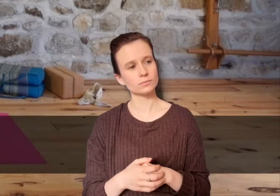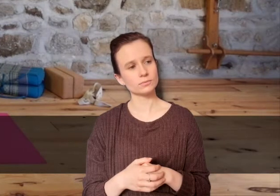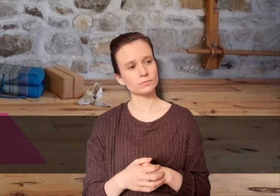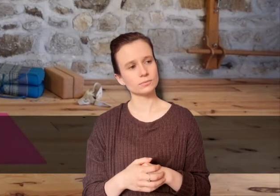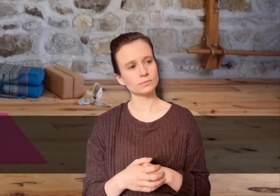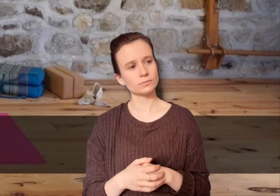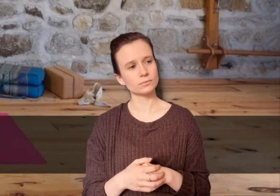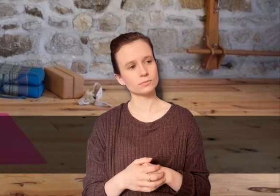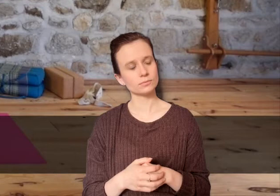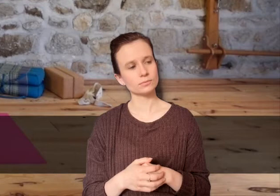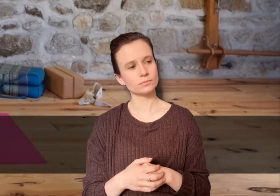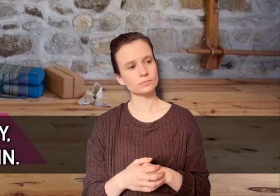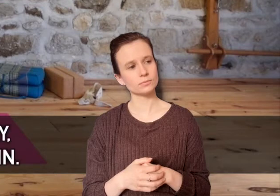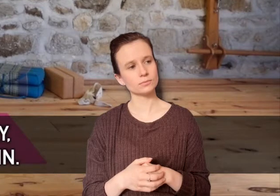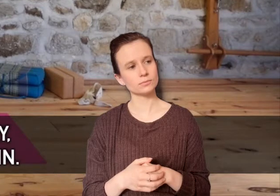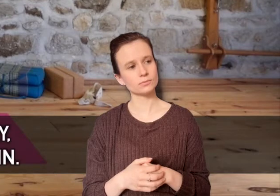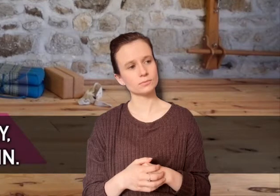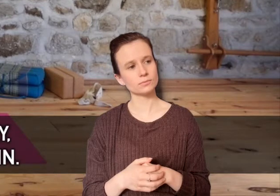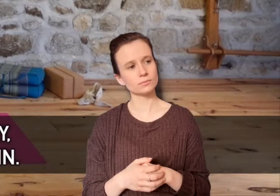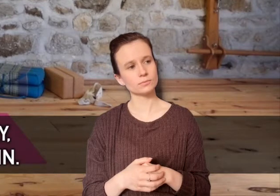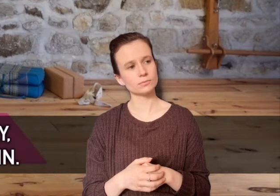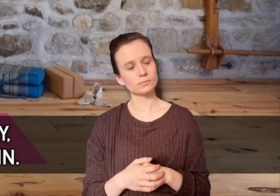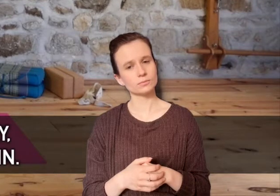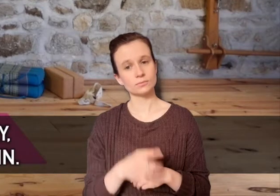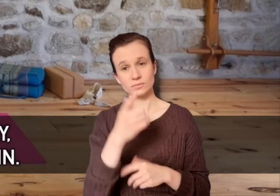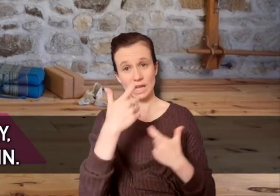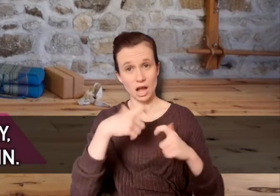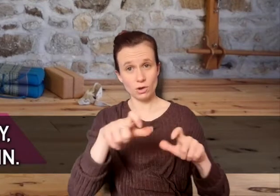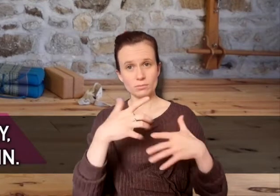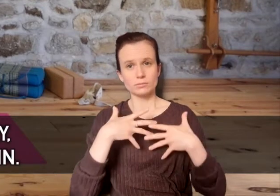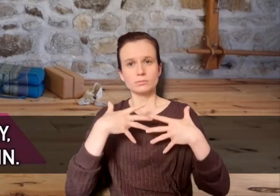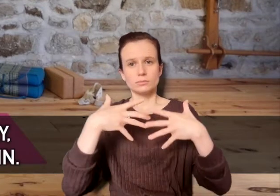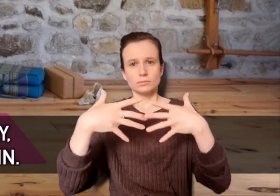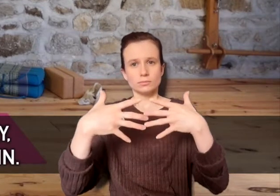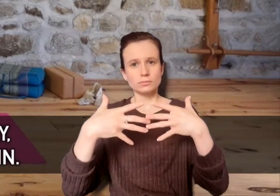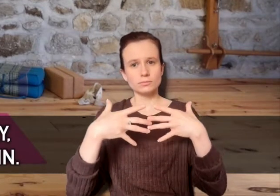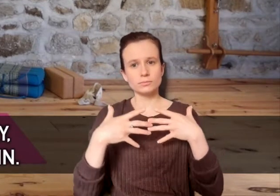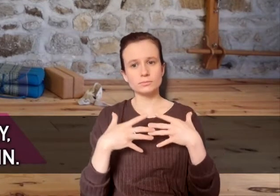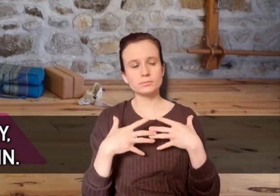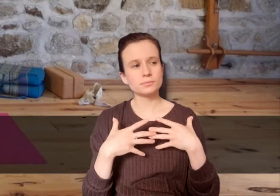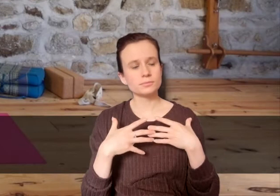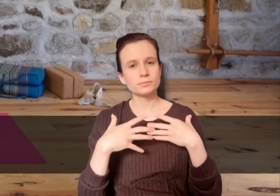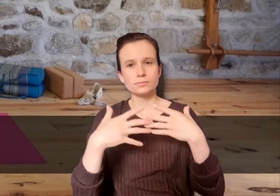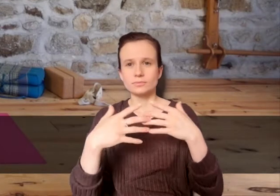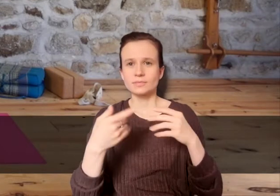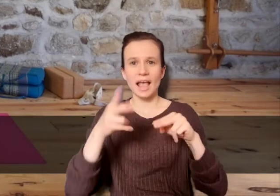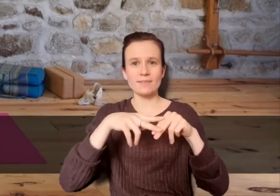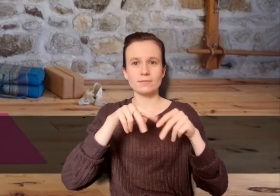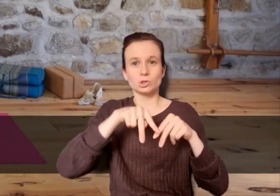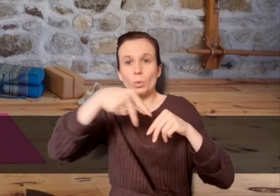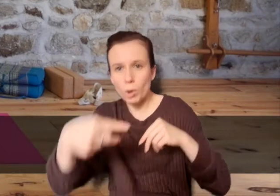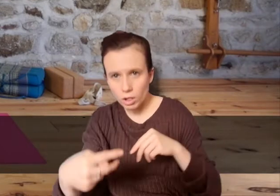Keep the breath going. If you fall out of it, don't worry. Take a moment, recover, try again.